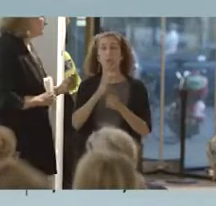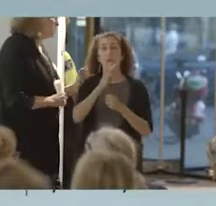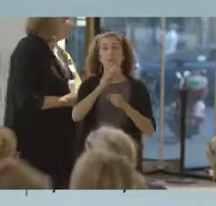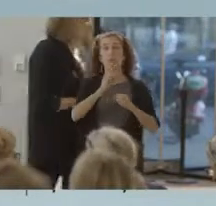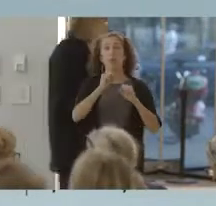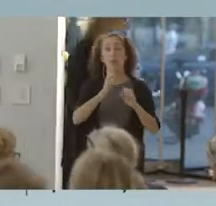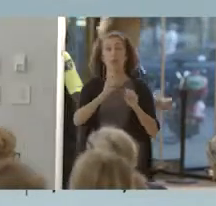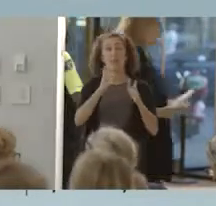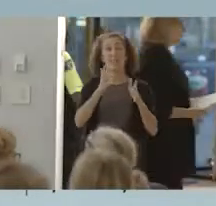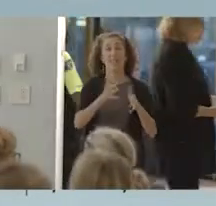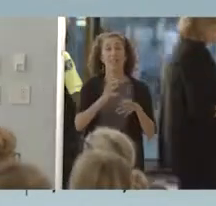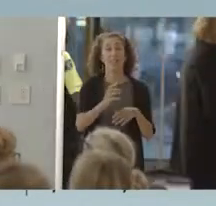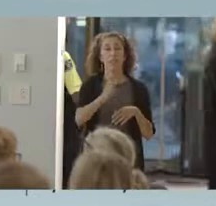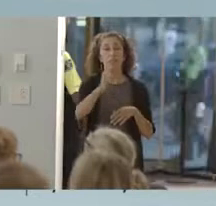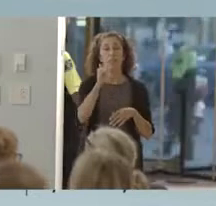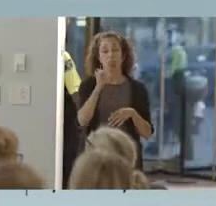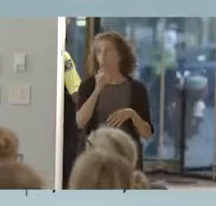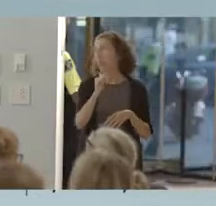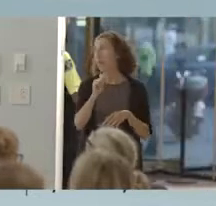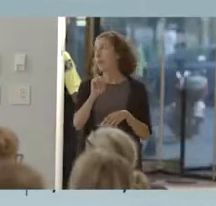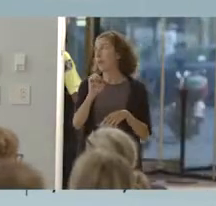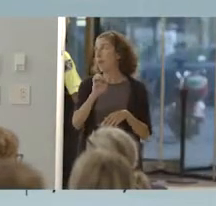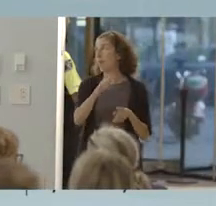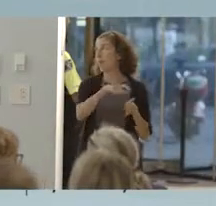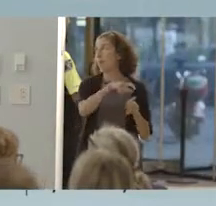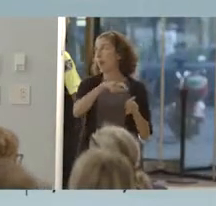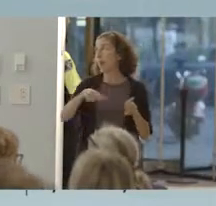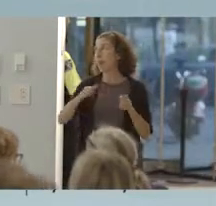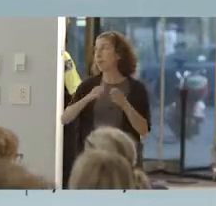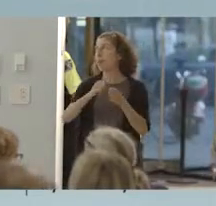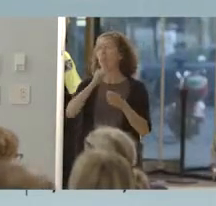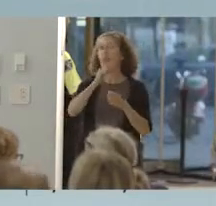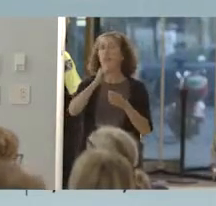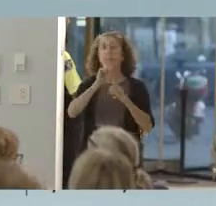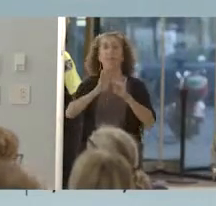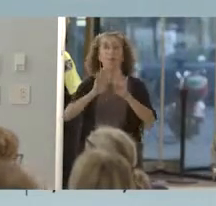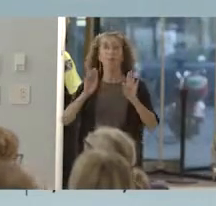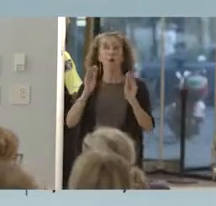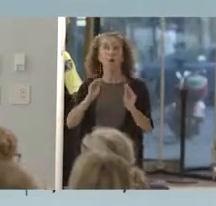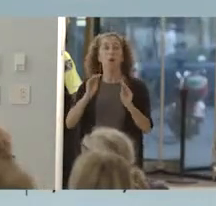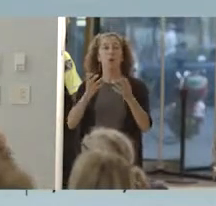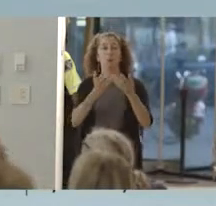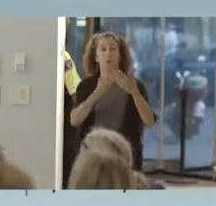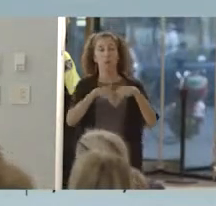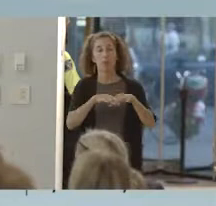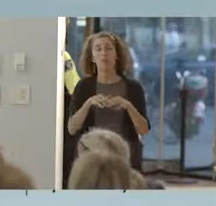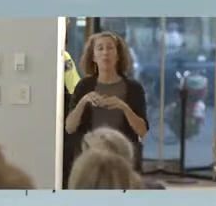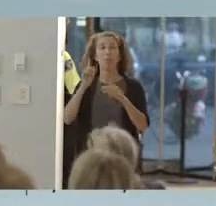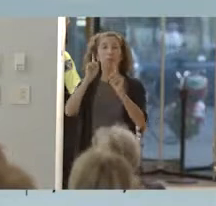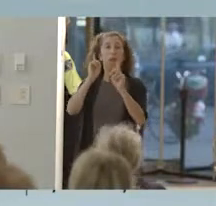esplanade and integrating it with the existing privacy walls. So our goals here are really to preserve and